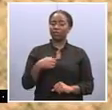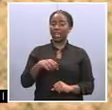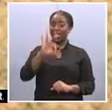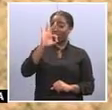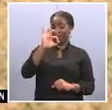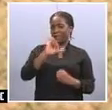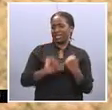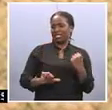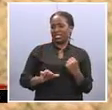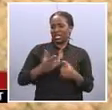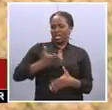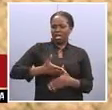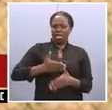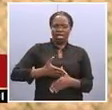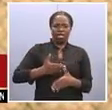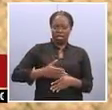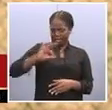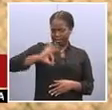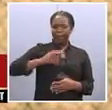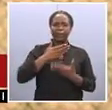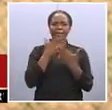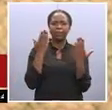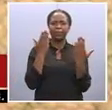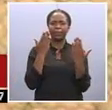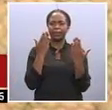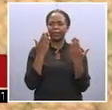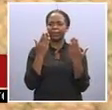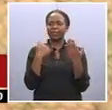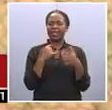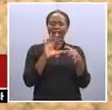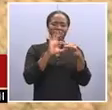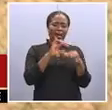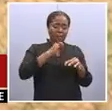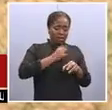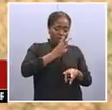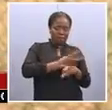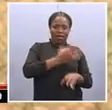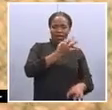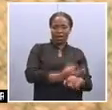ke theogela ke sa gole and ko tlung ke mme ke ntate